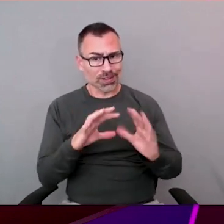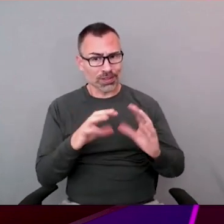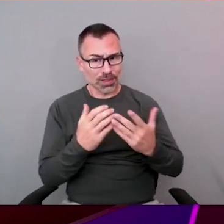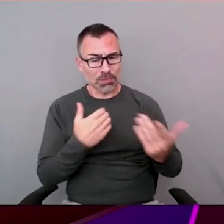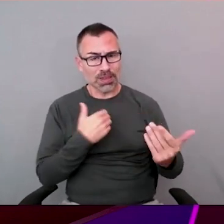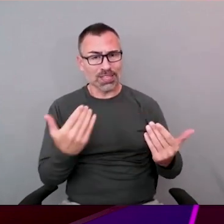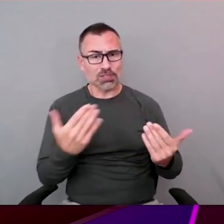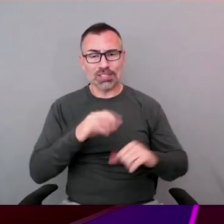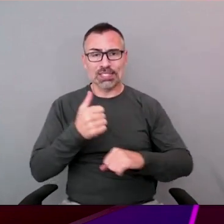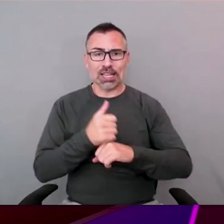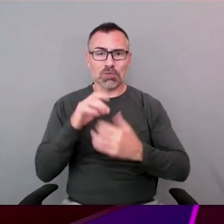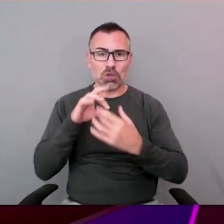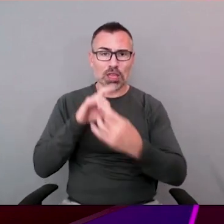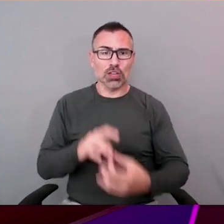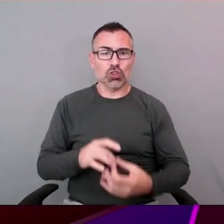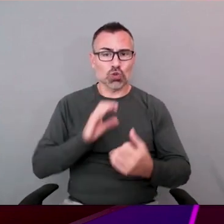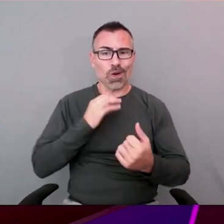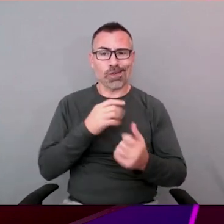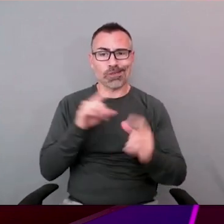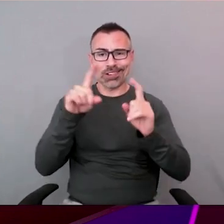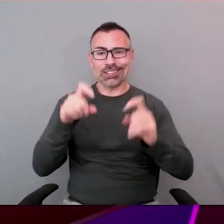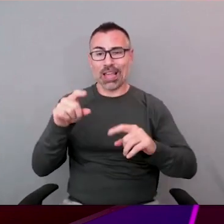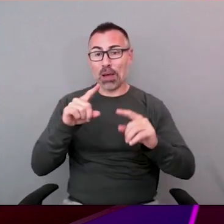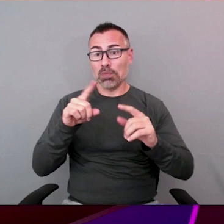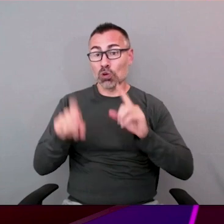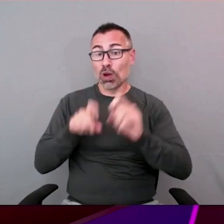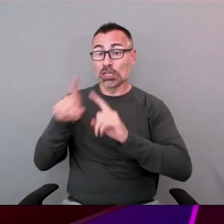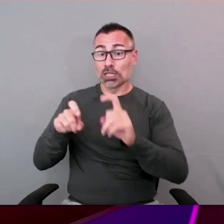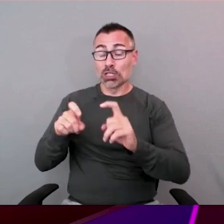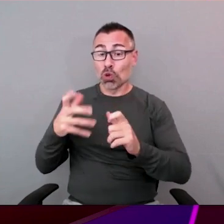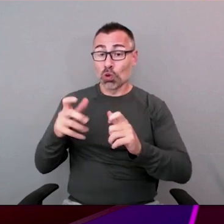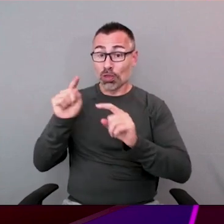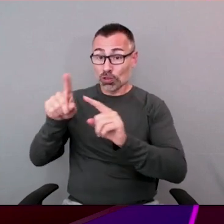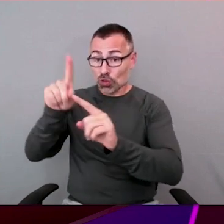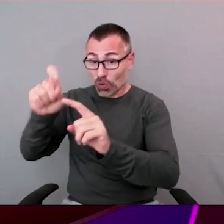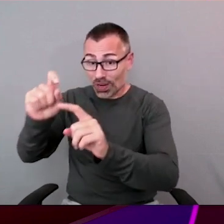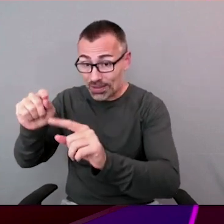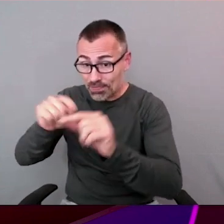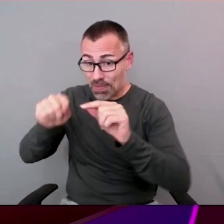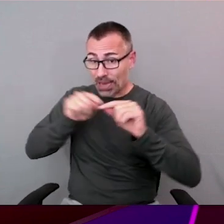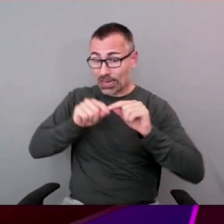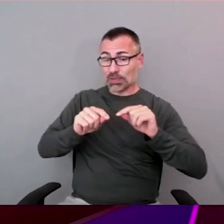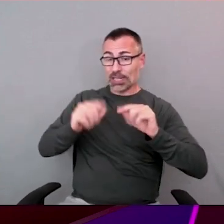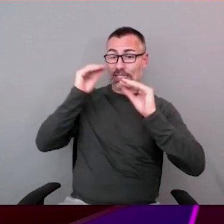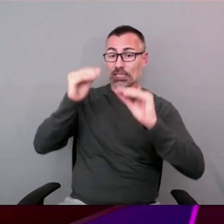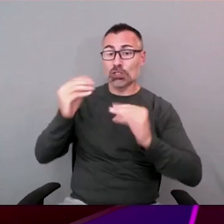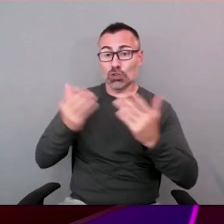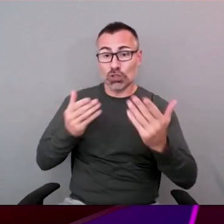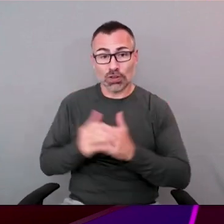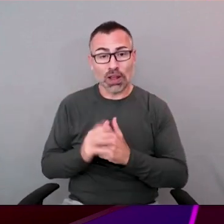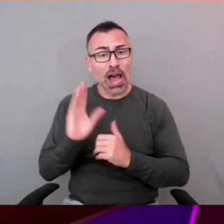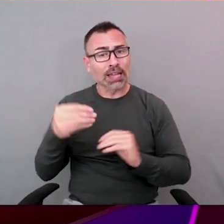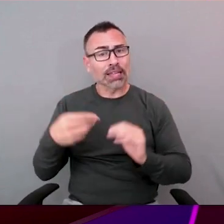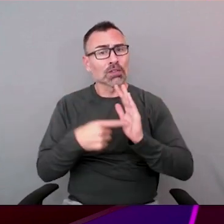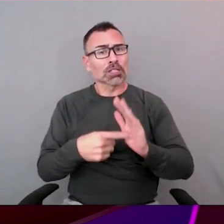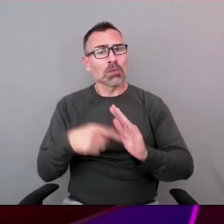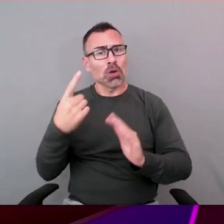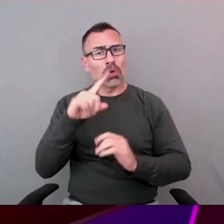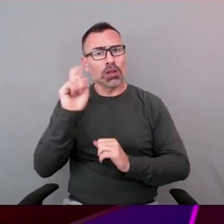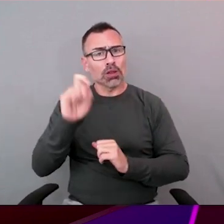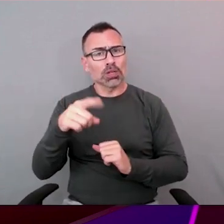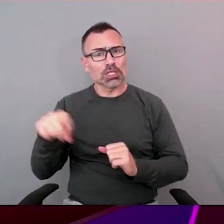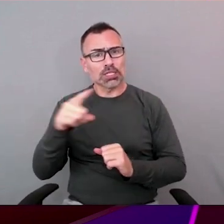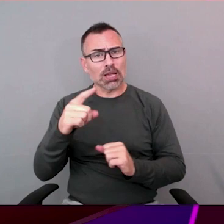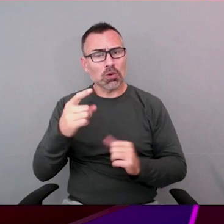questions, right? We want to work backwards from those questions and teach you all the different services. I can give actually an example of one of the questions and kind of how we run through